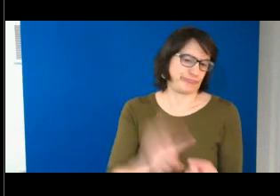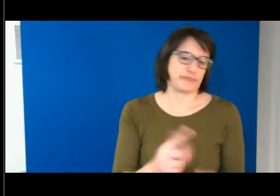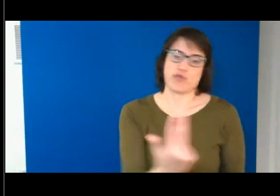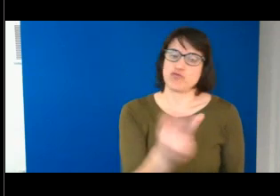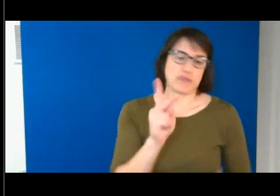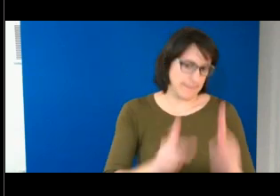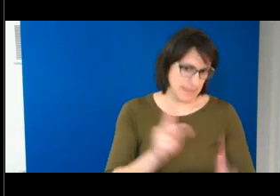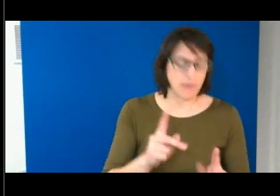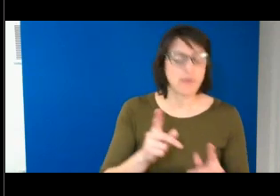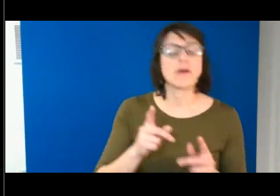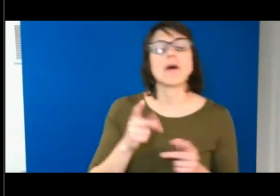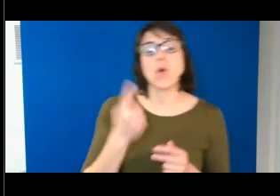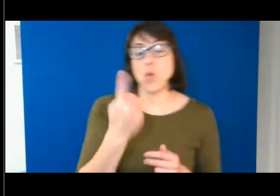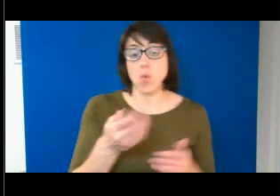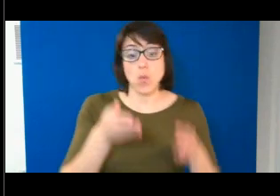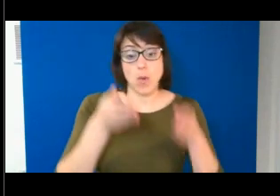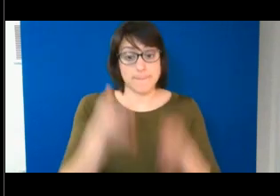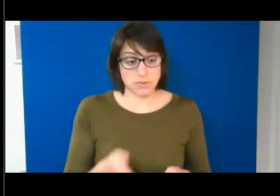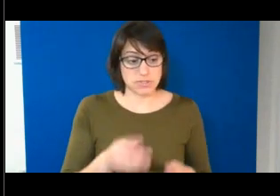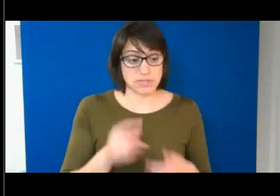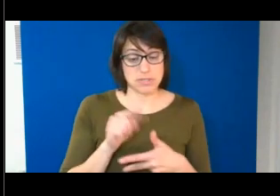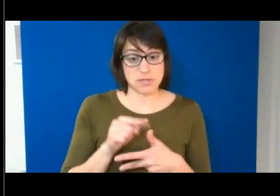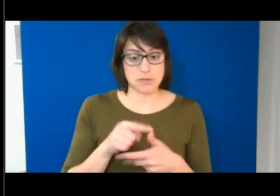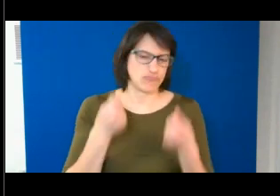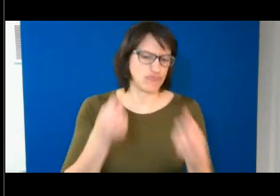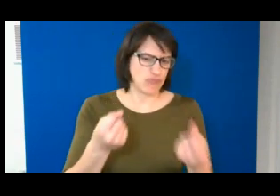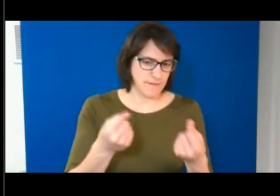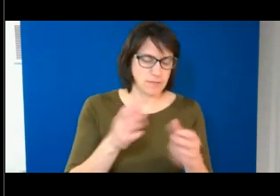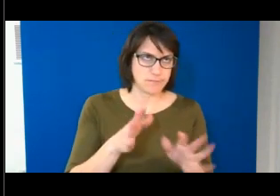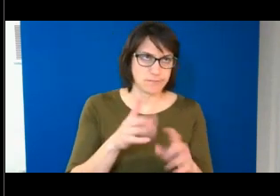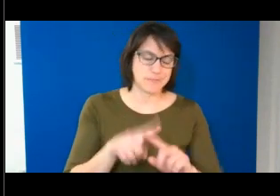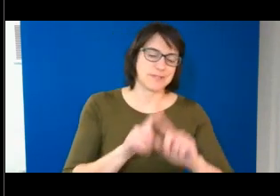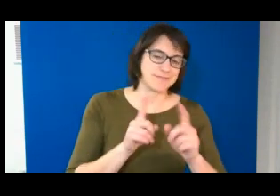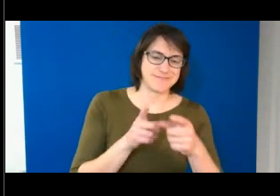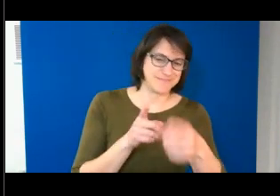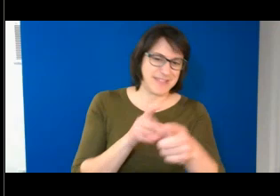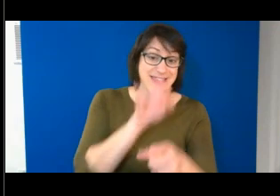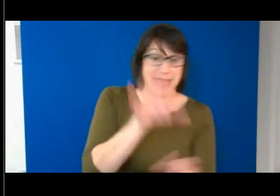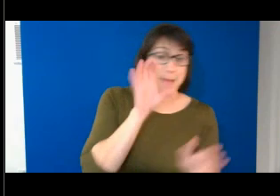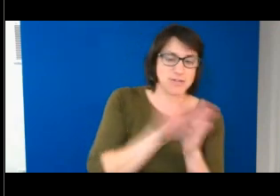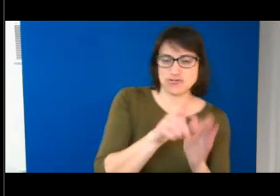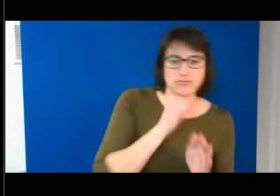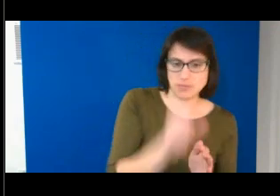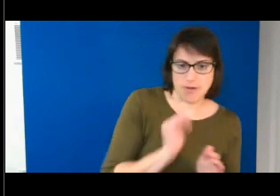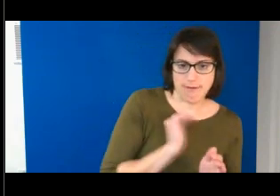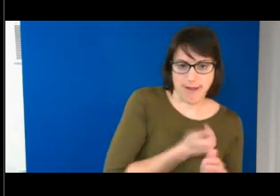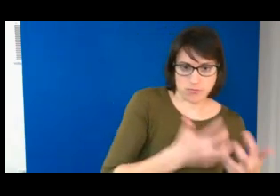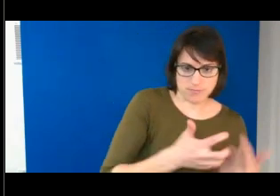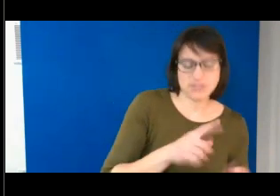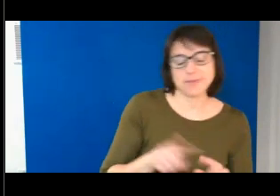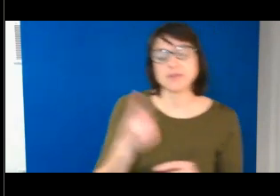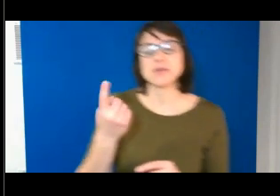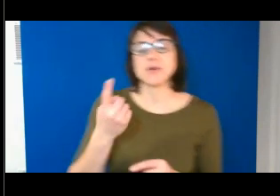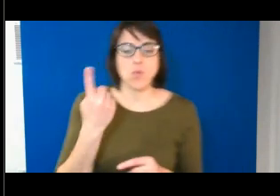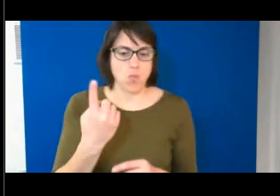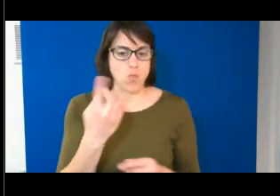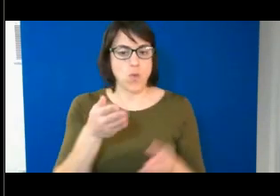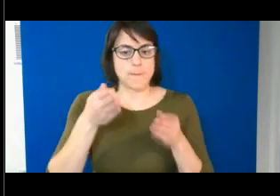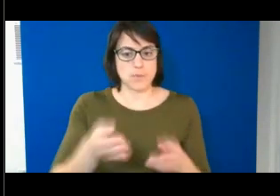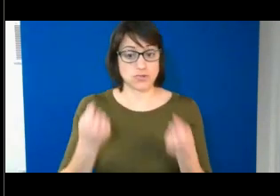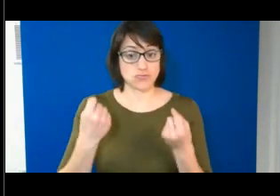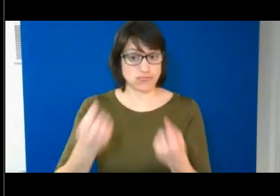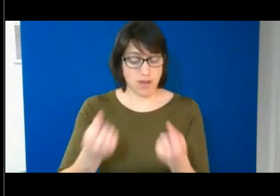charge of driving the tractor. Well, this is not that machine, this is a different picture, but one person is in charge of driving the tractor and moving it forward. Another